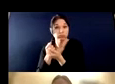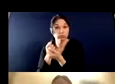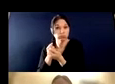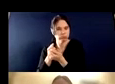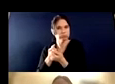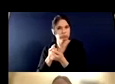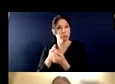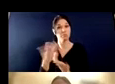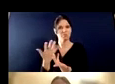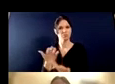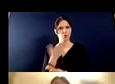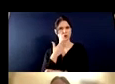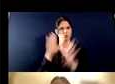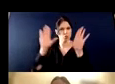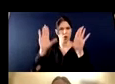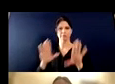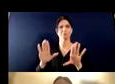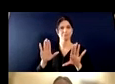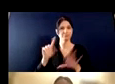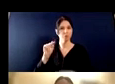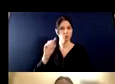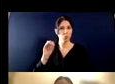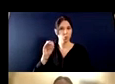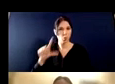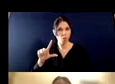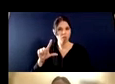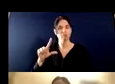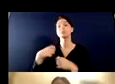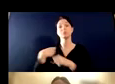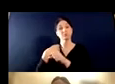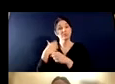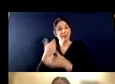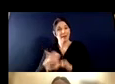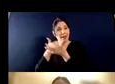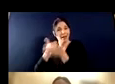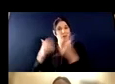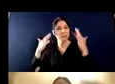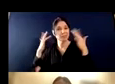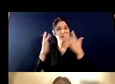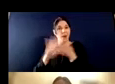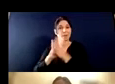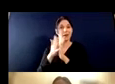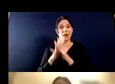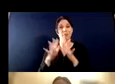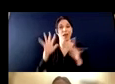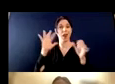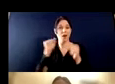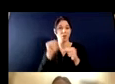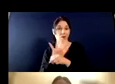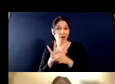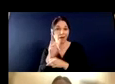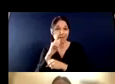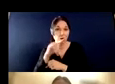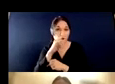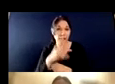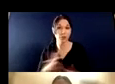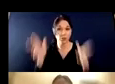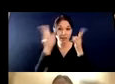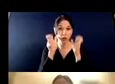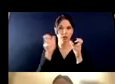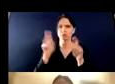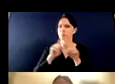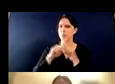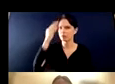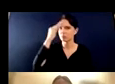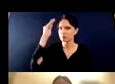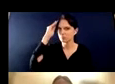It makes sound loud enough for your child to be able to hear. But it's important to keep in mind that even though sound is